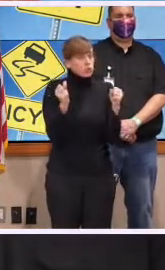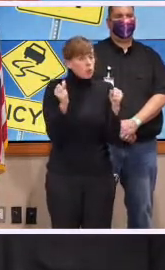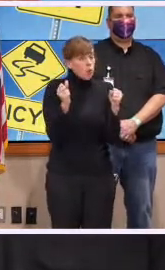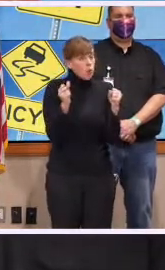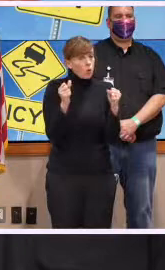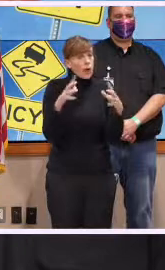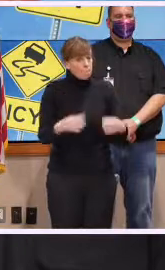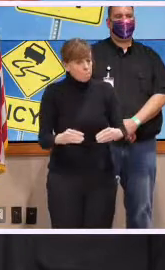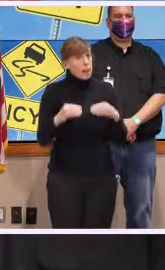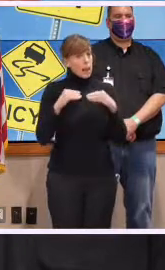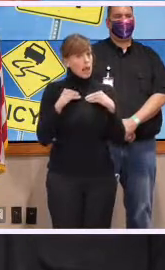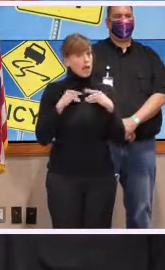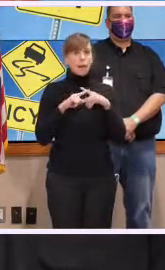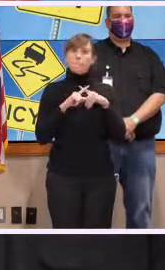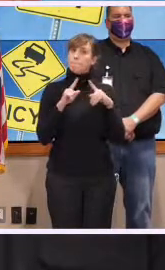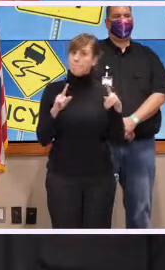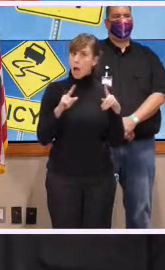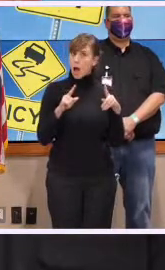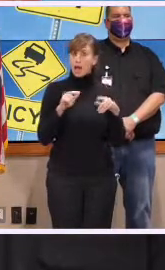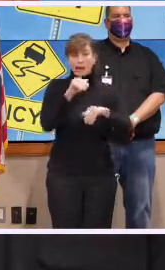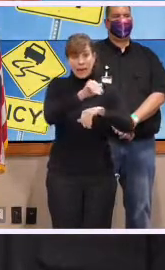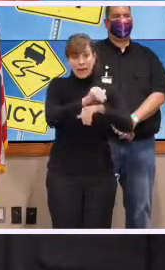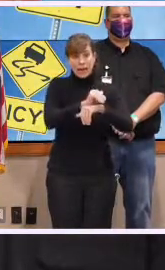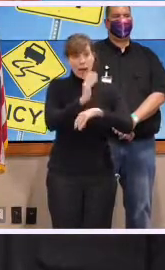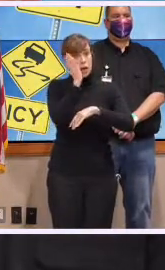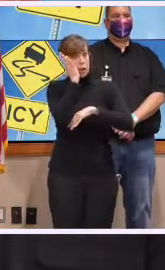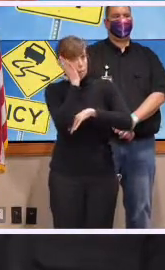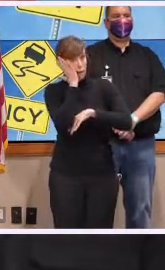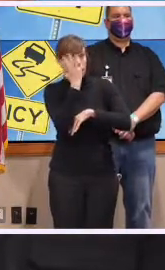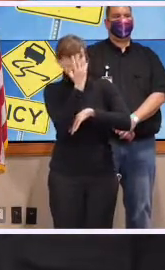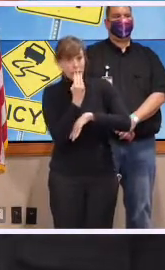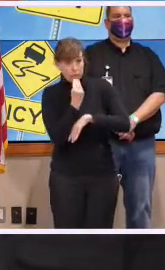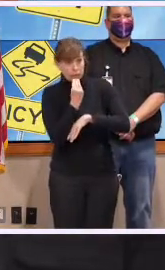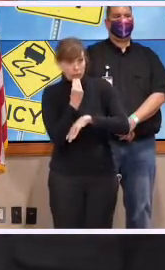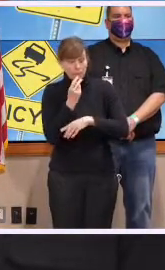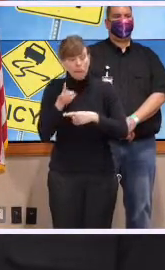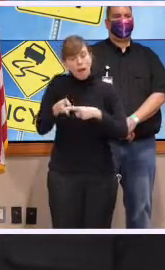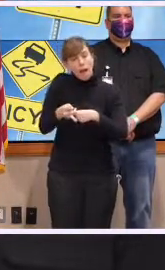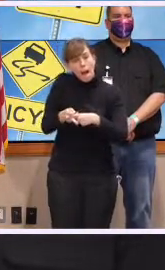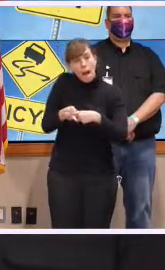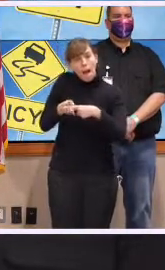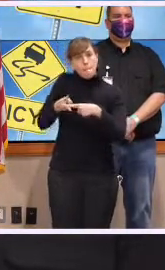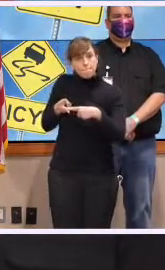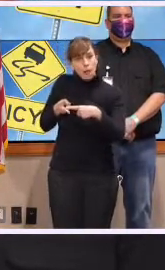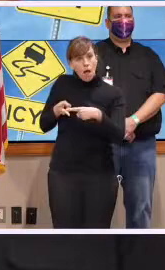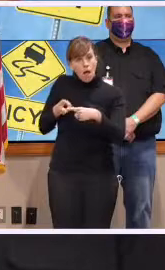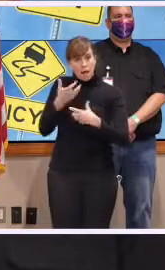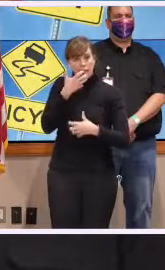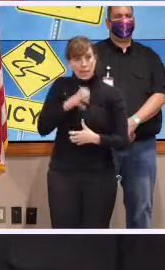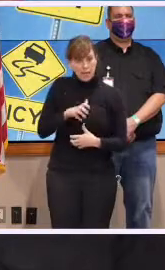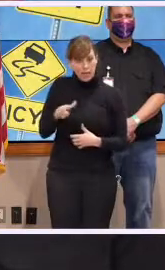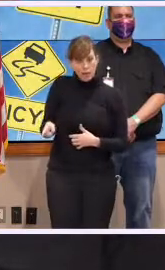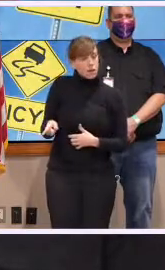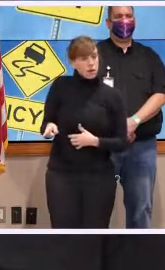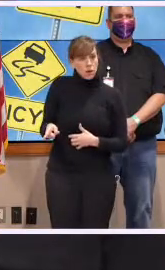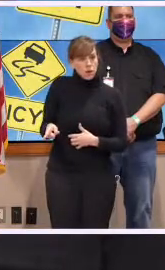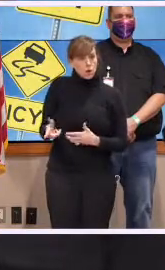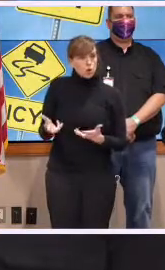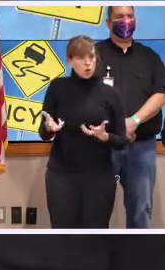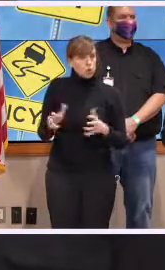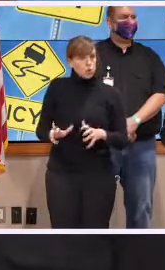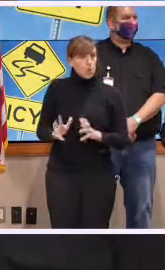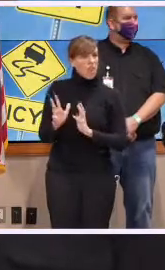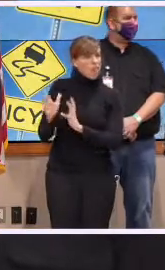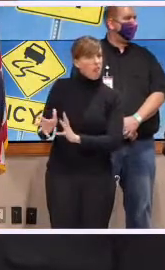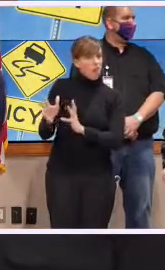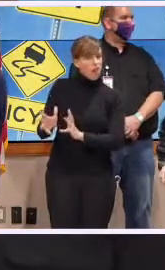please unplug those space heaters if you can, because we want to make sure at night you're safe and you wake up safe in the morning with your family. Thank